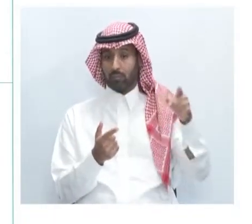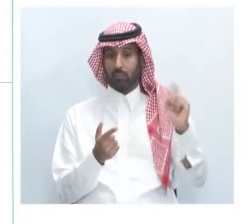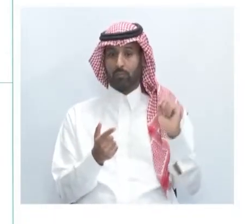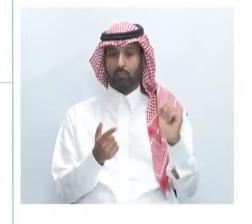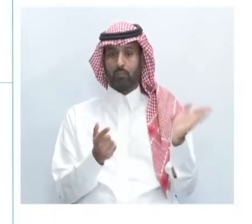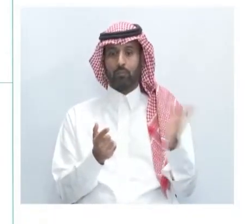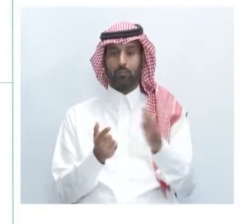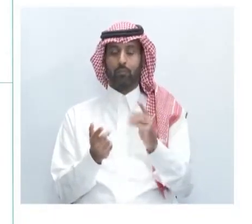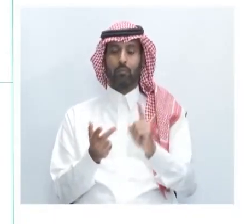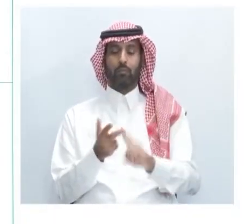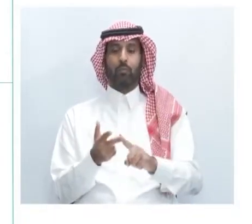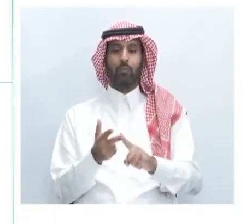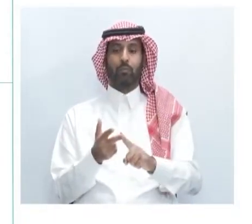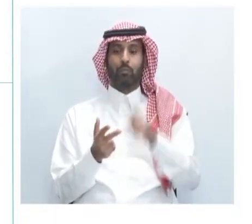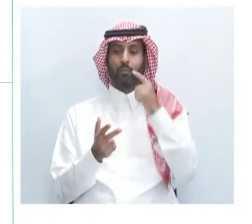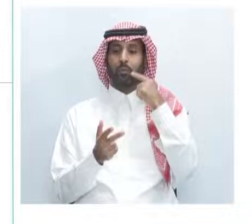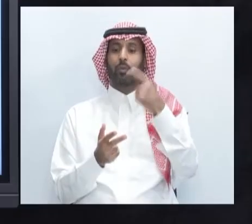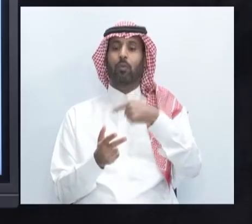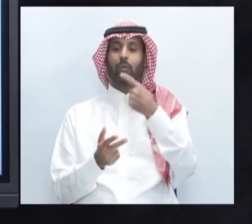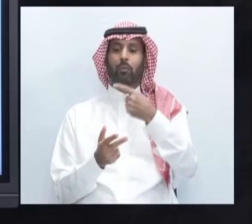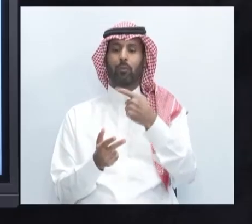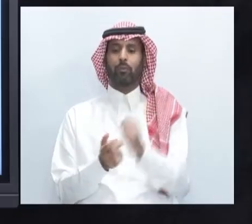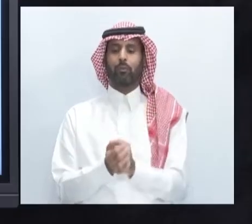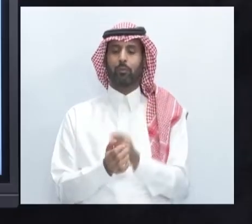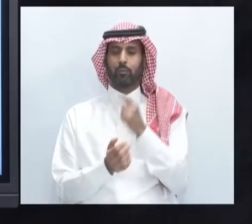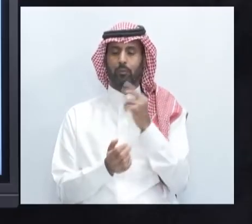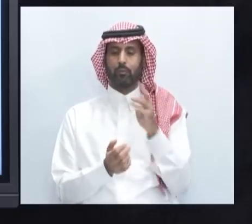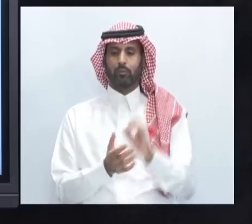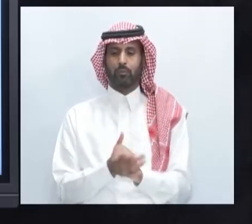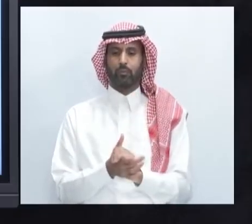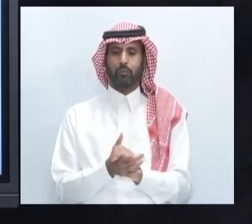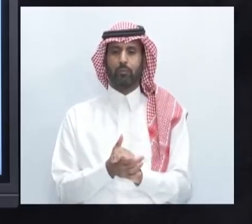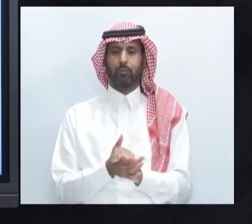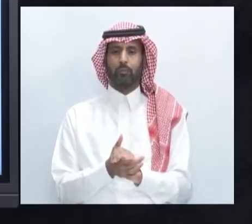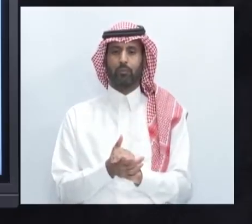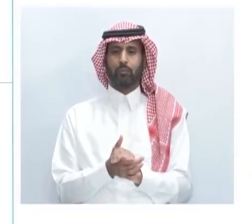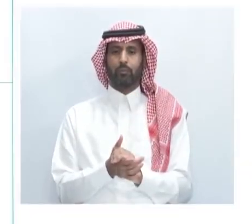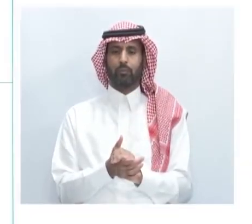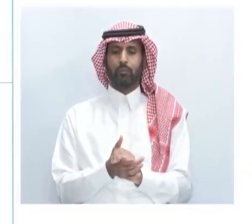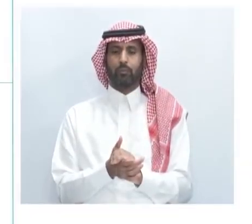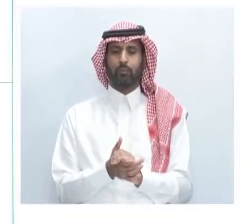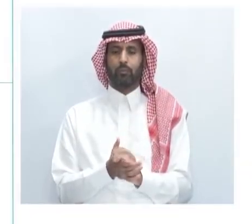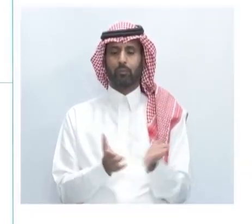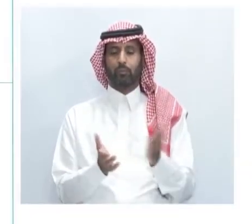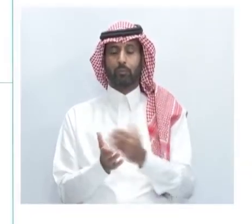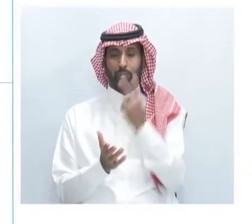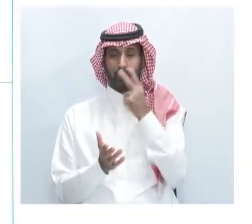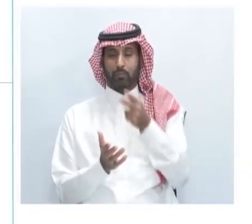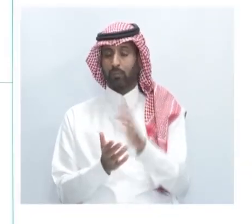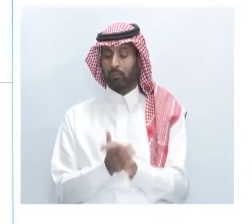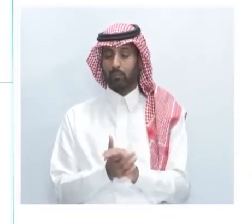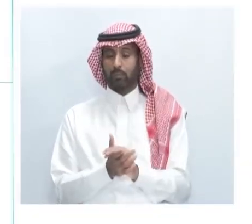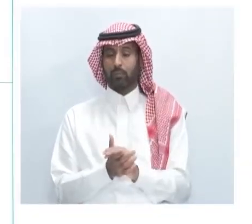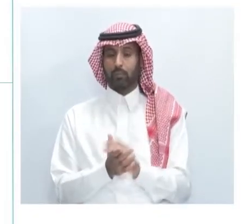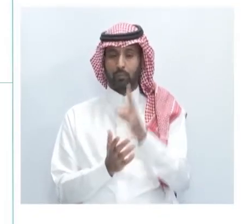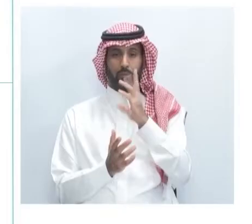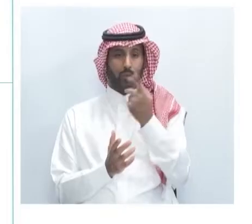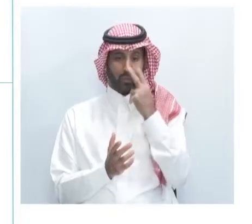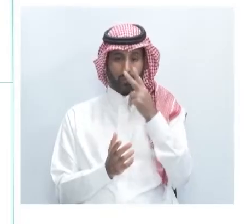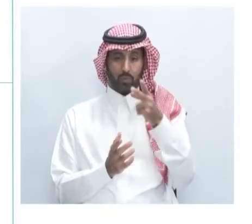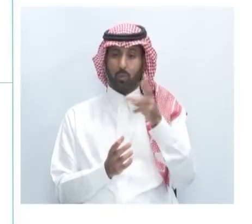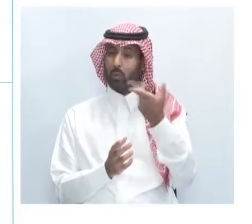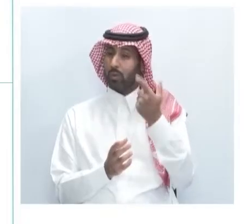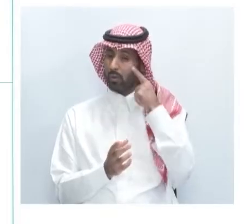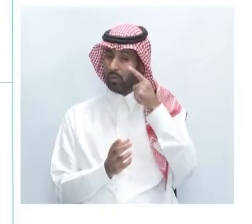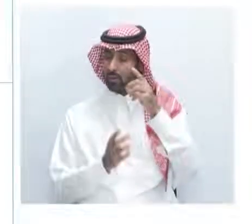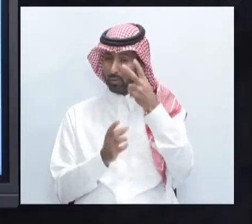to something, and say with your mouth. Okay, say it with your mouth. Excellent. Okay, now, we have this. What